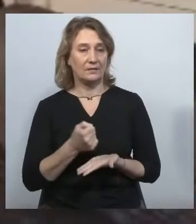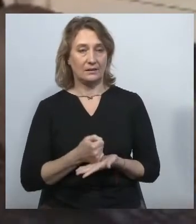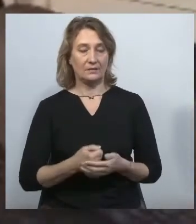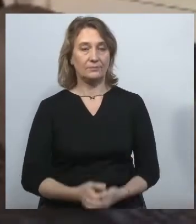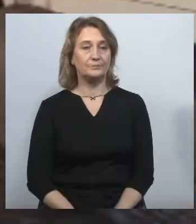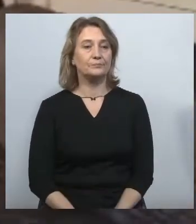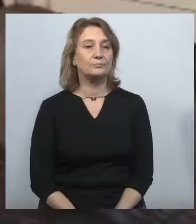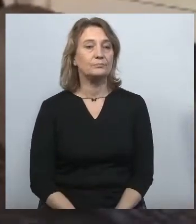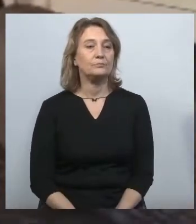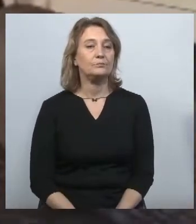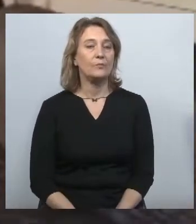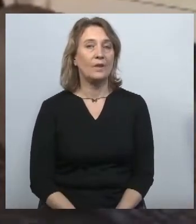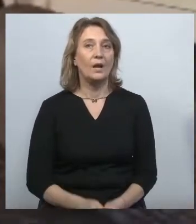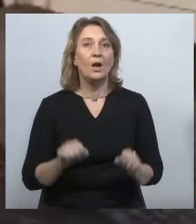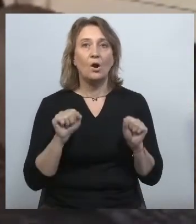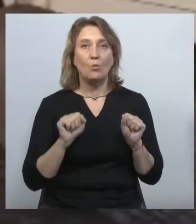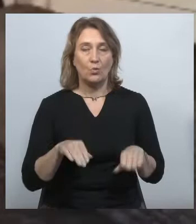have. You minimise it if you can,